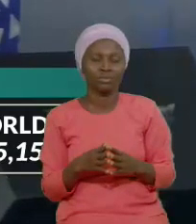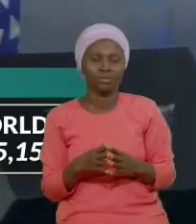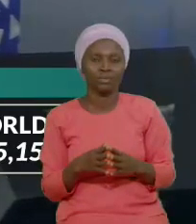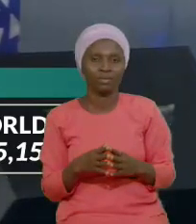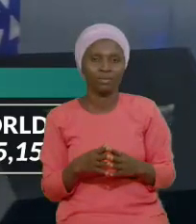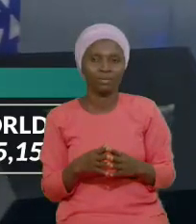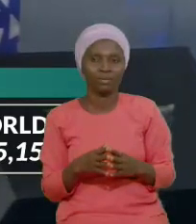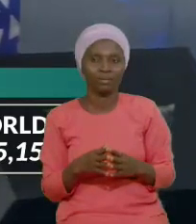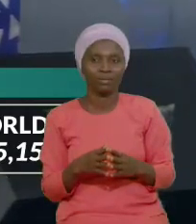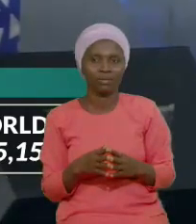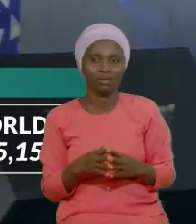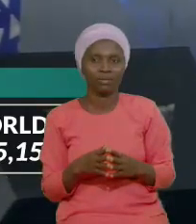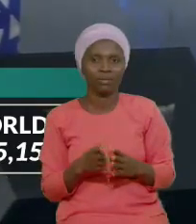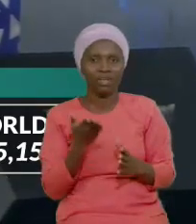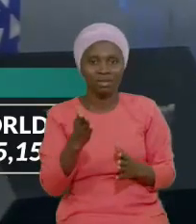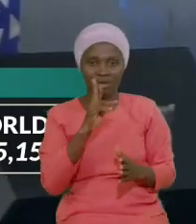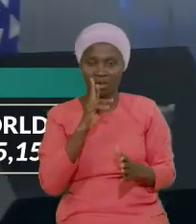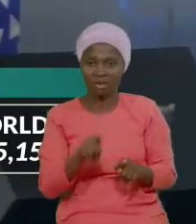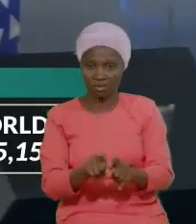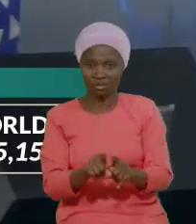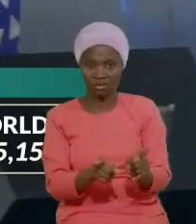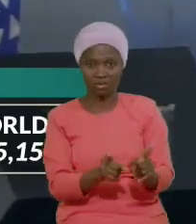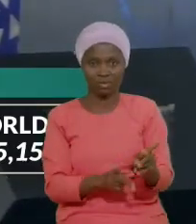There are different kinds of mind.